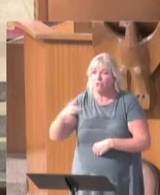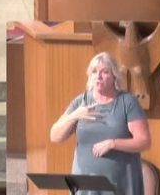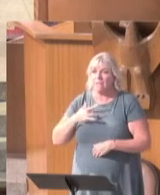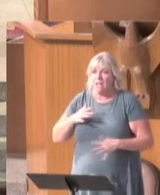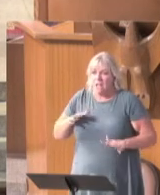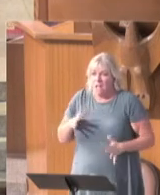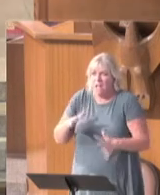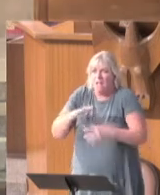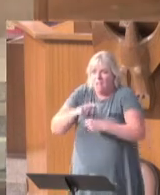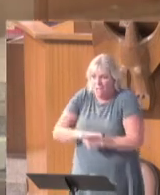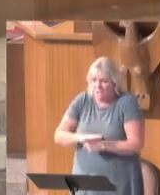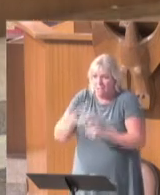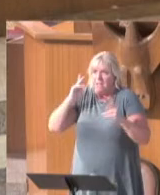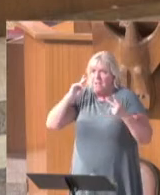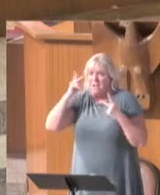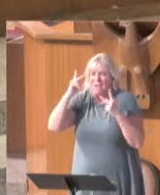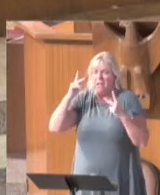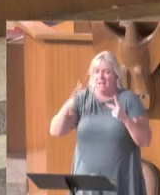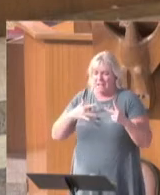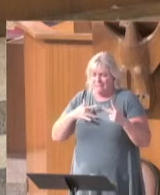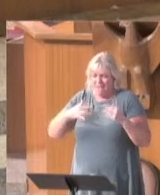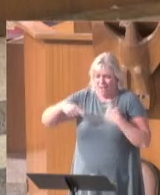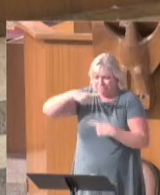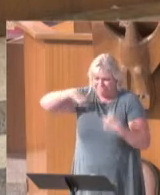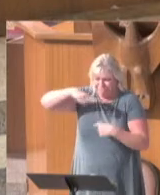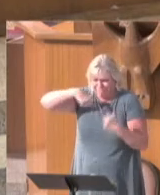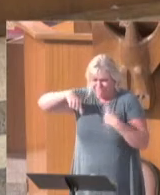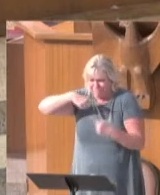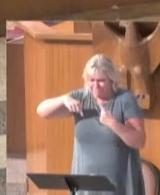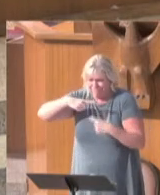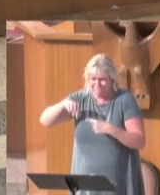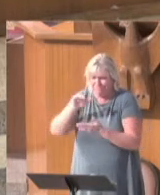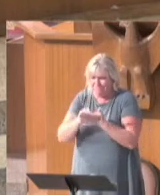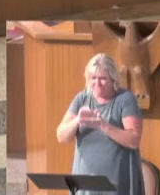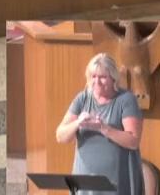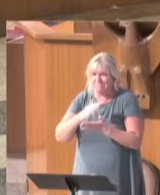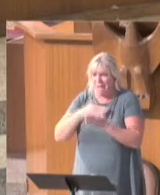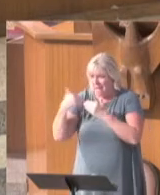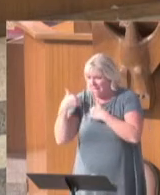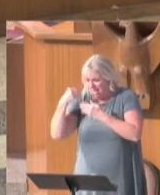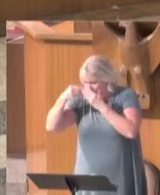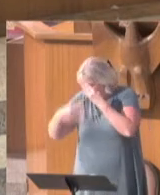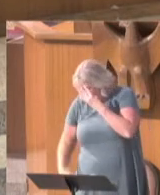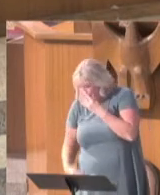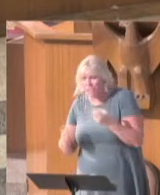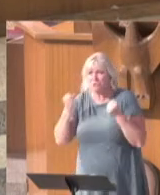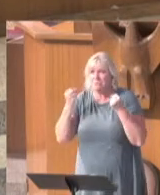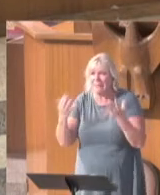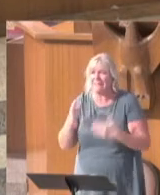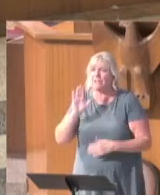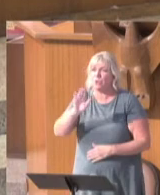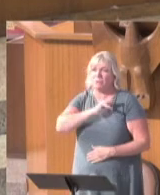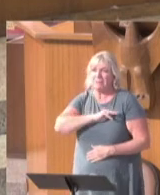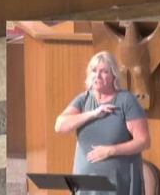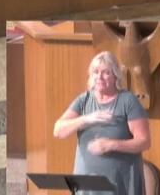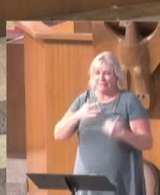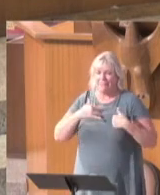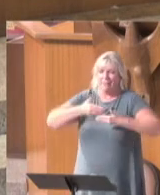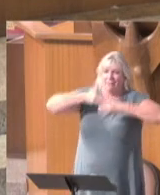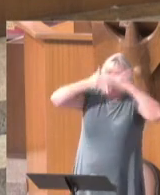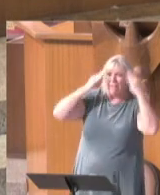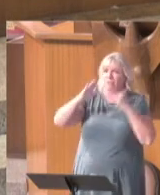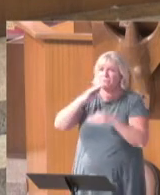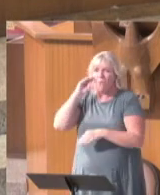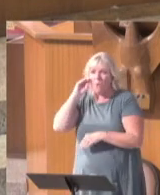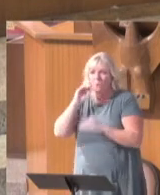anxious or distressed, feeling like you're never going to get done all of the things you should get done for your ministry, for your home, for